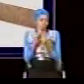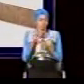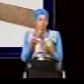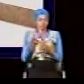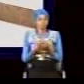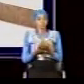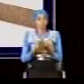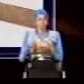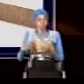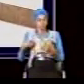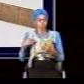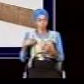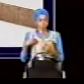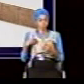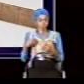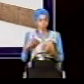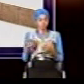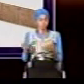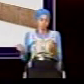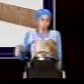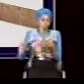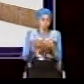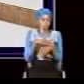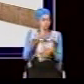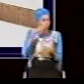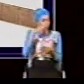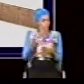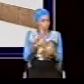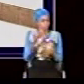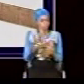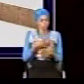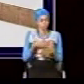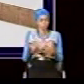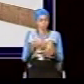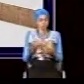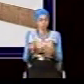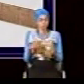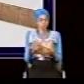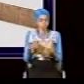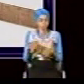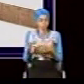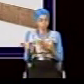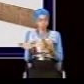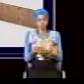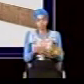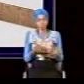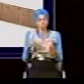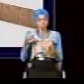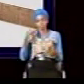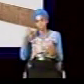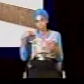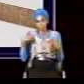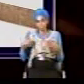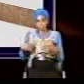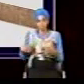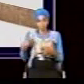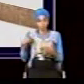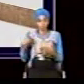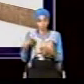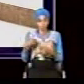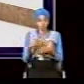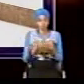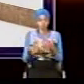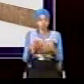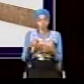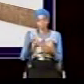wrapper, cover my body. But as I dropped that wrapper when Daddy was praying, do you know,